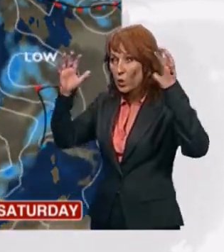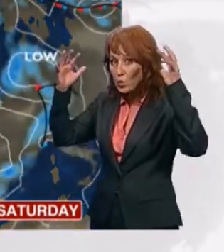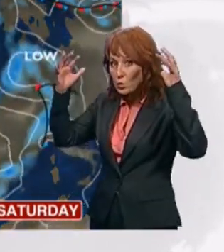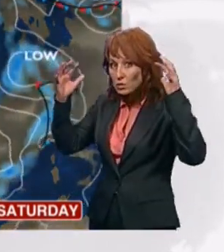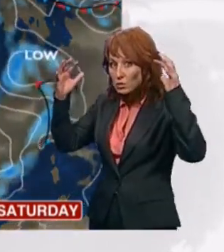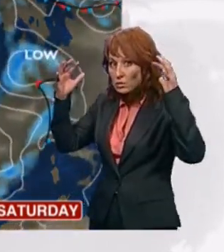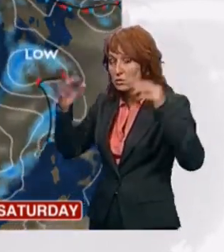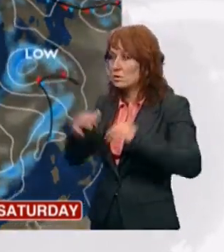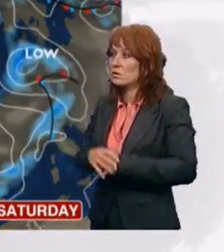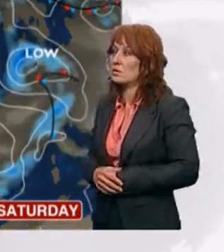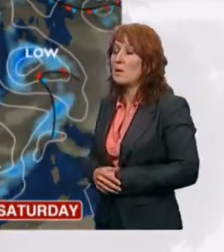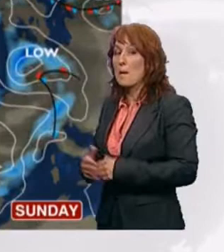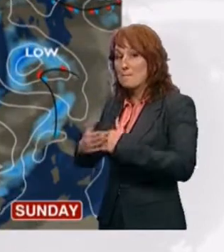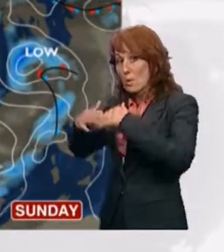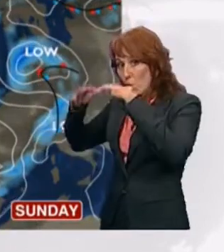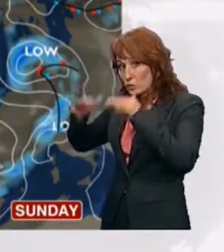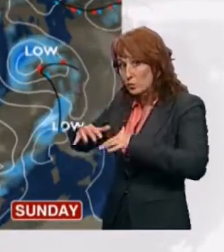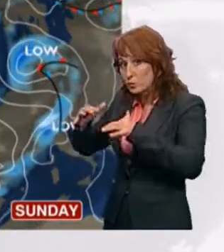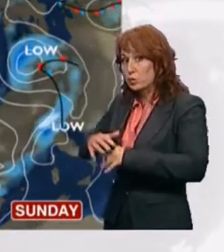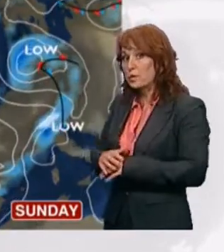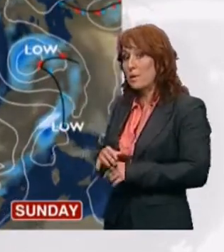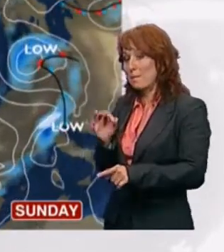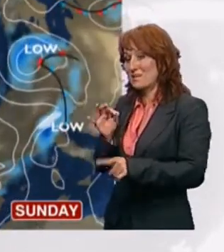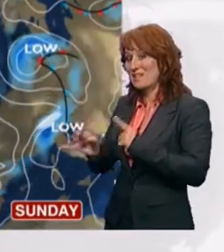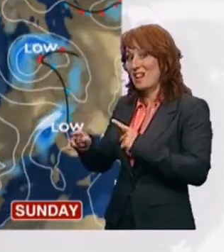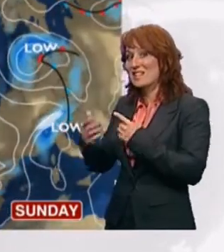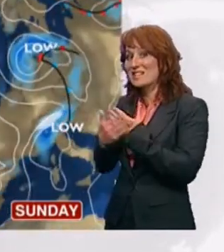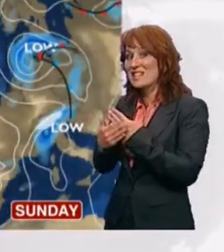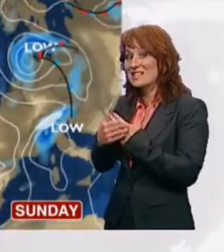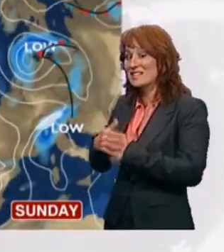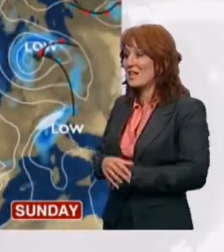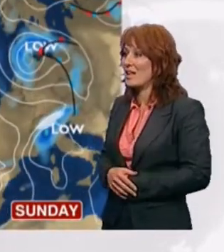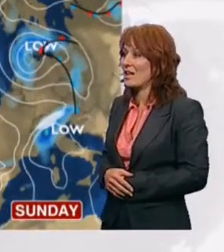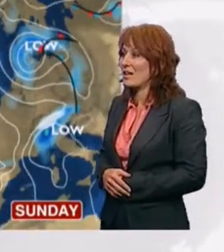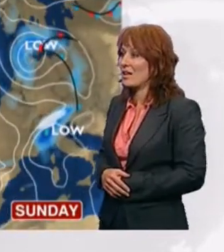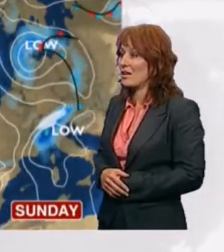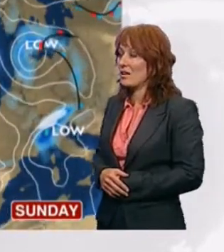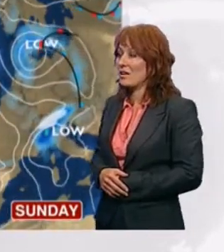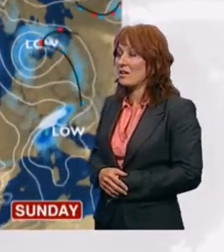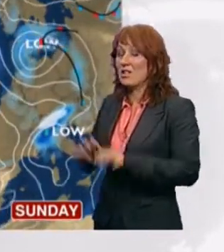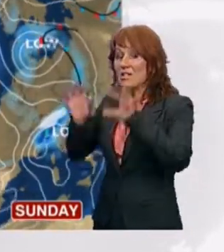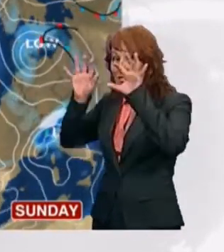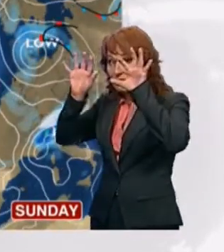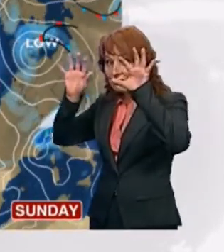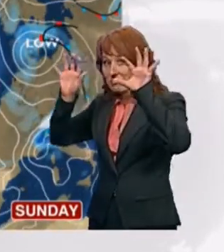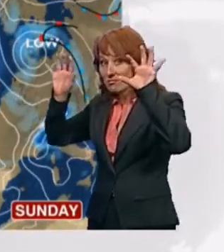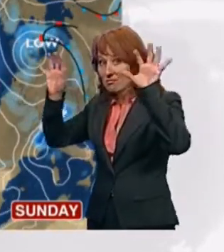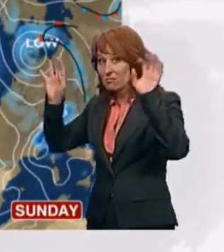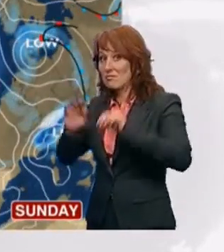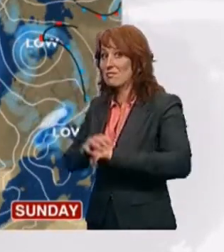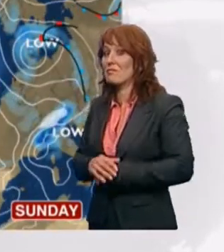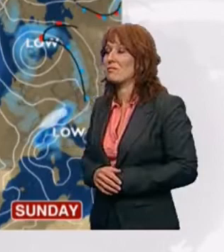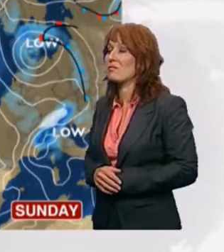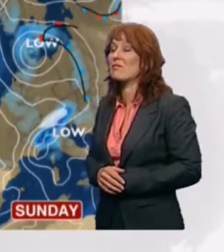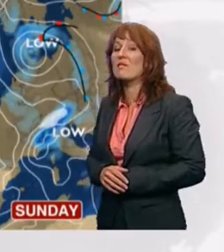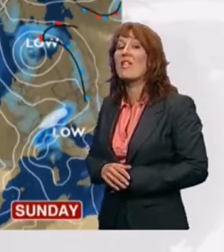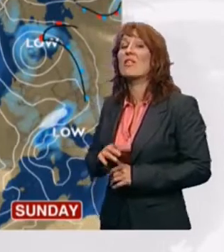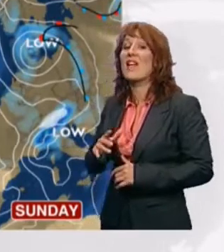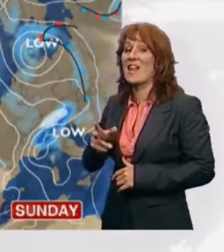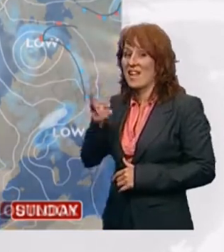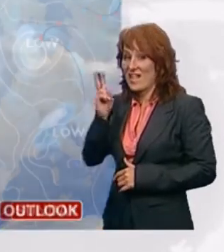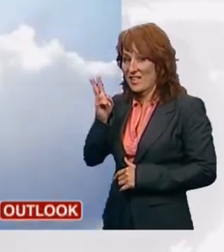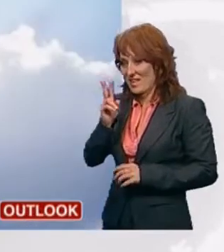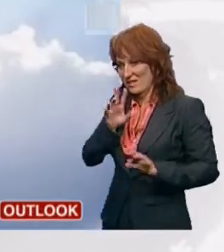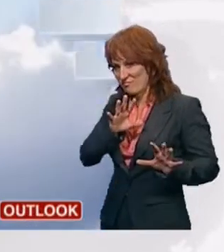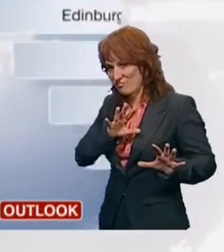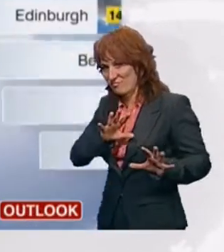further showers, particularly down the eastern side on Saturday. Then a brief ridge of high pressure coming in on Sunday to kill the showers off for a time before the next frontal